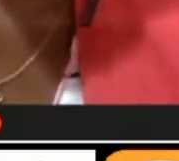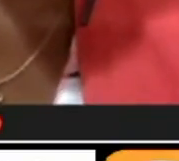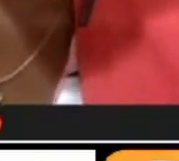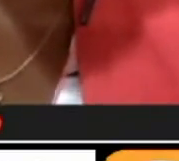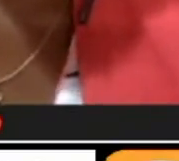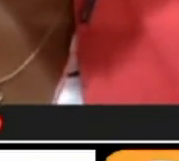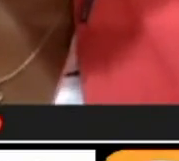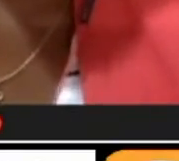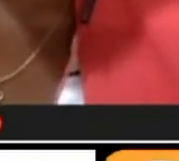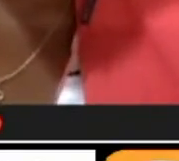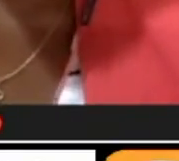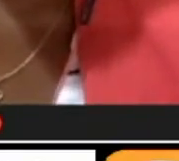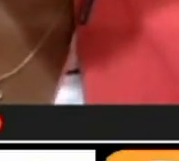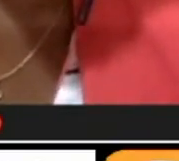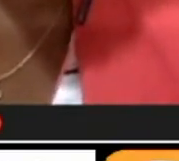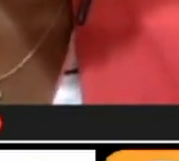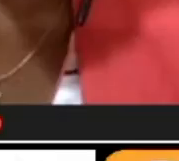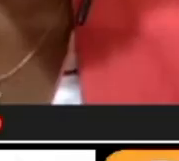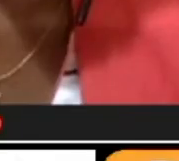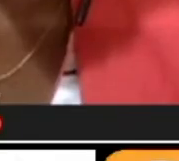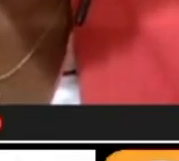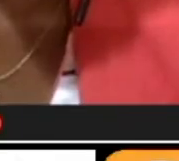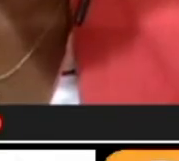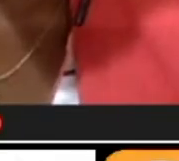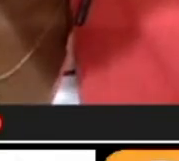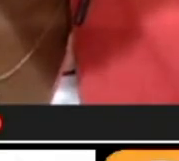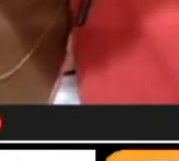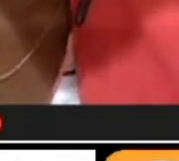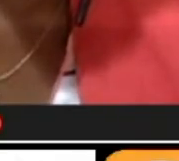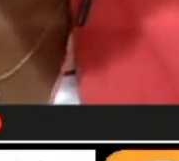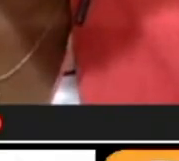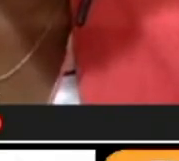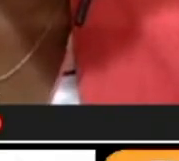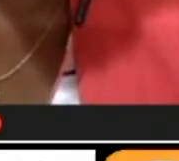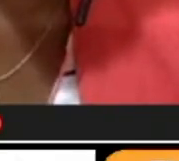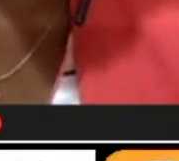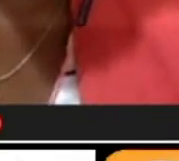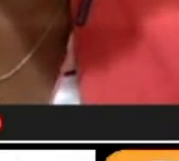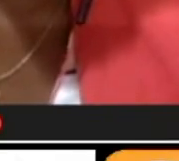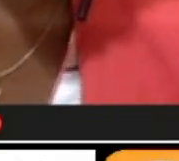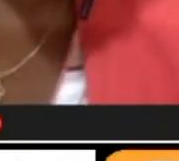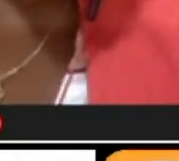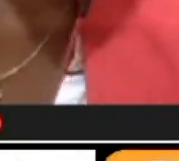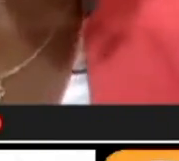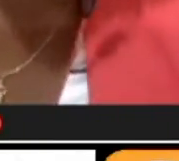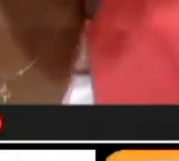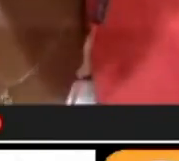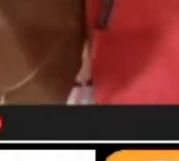and all these gadgets that are being touted as what you must have in your house if you can afford them?